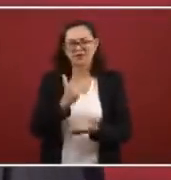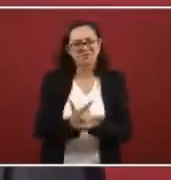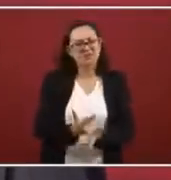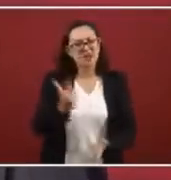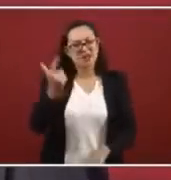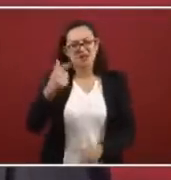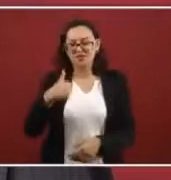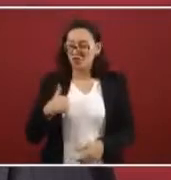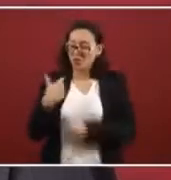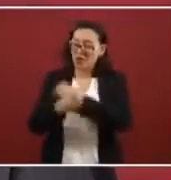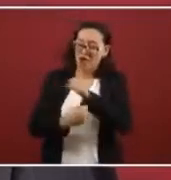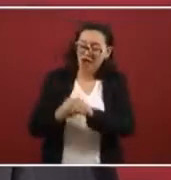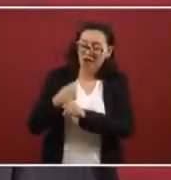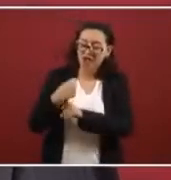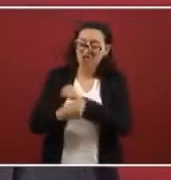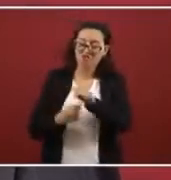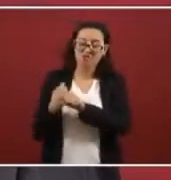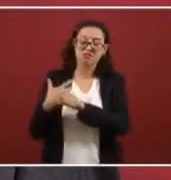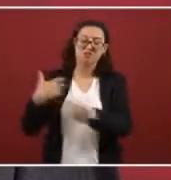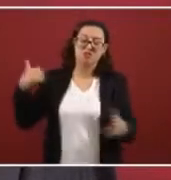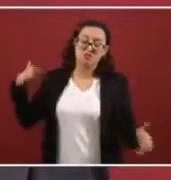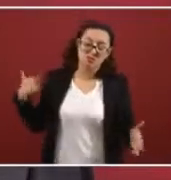say for years